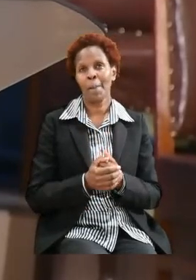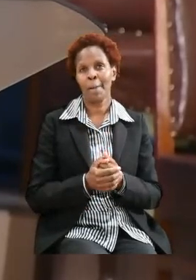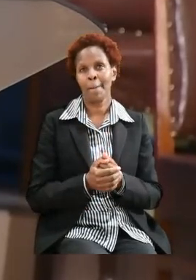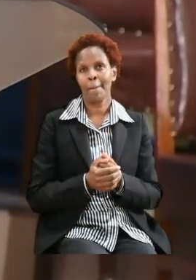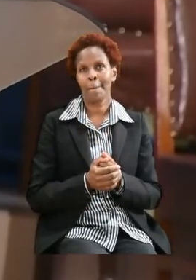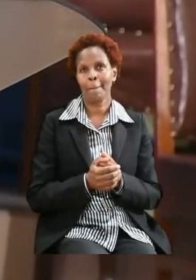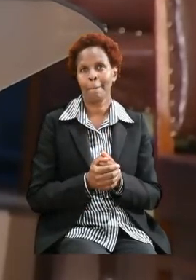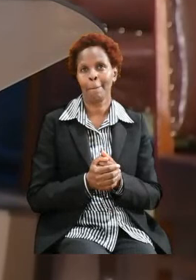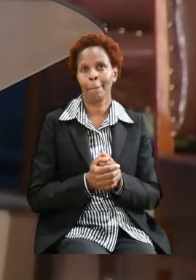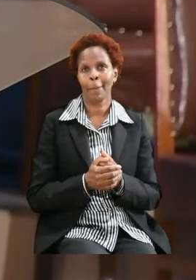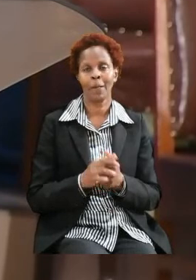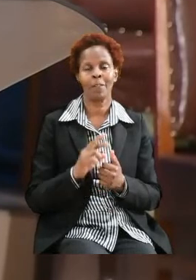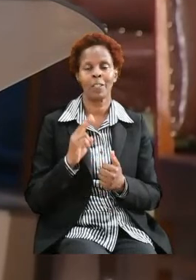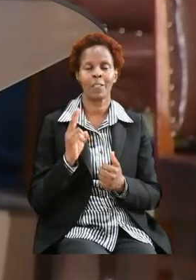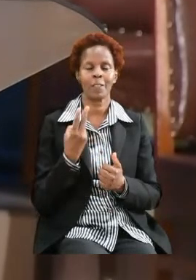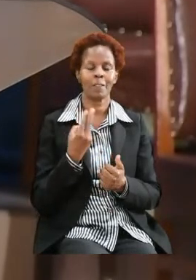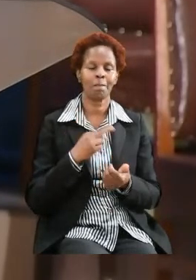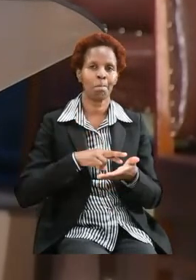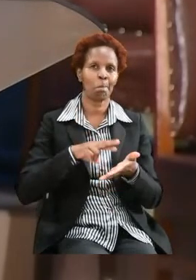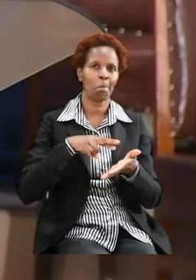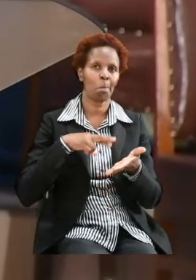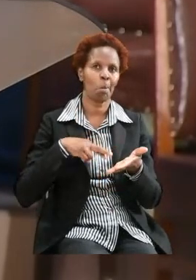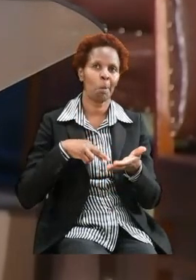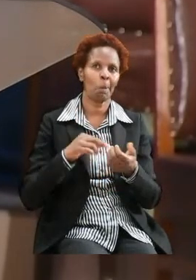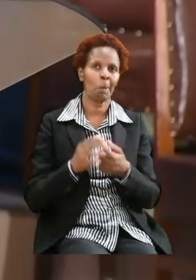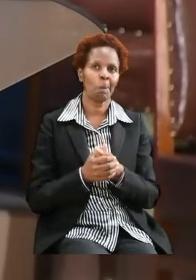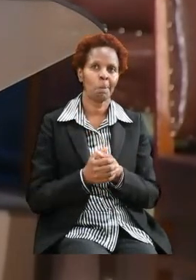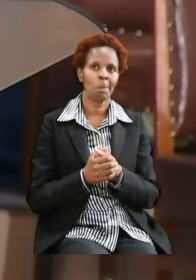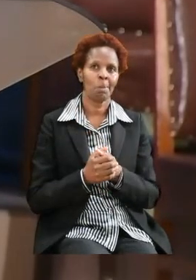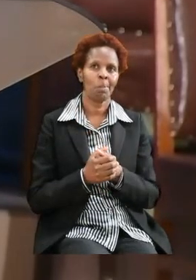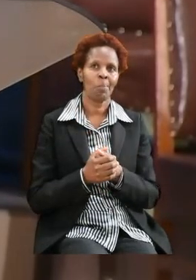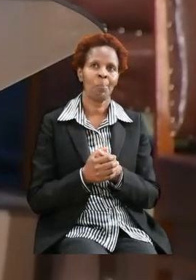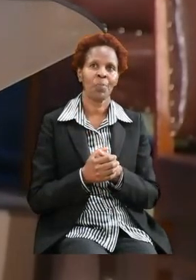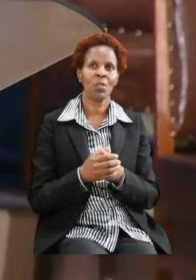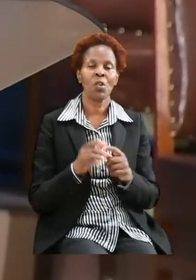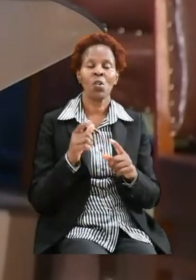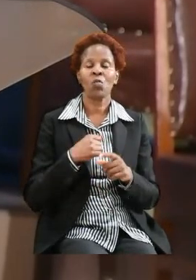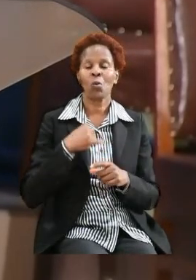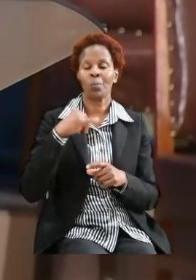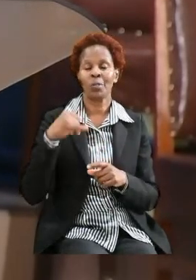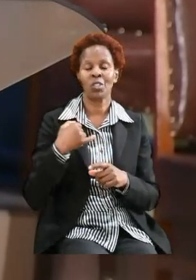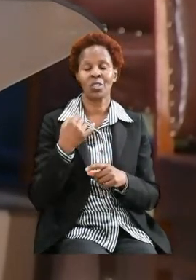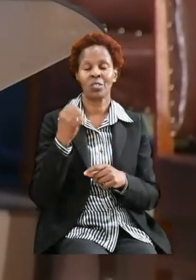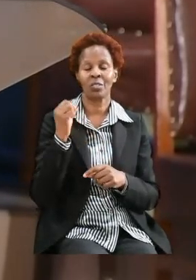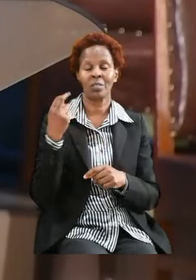Moving to our second reading from